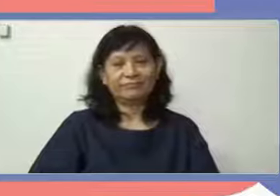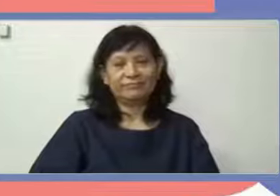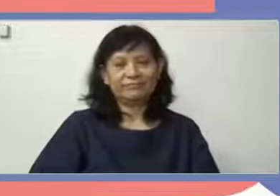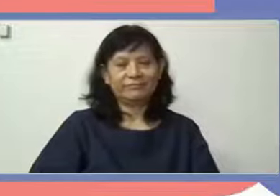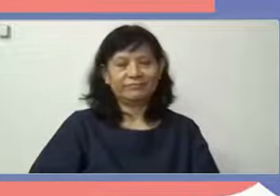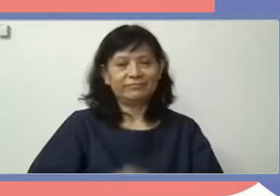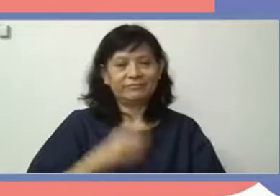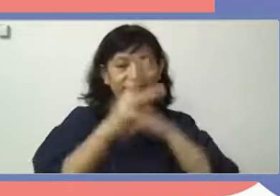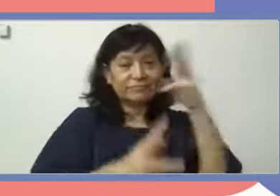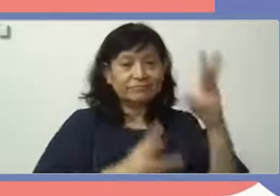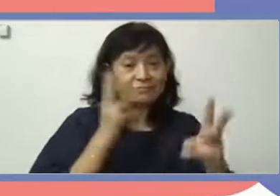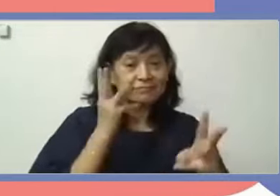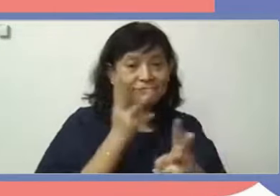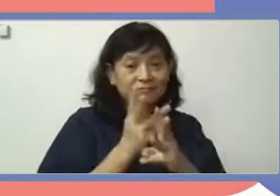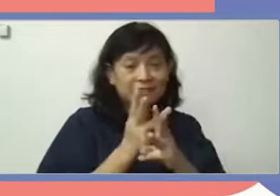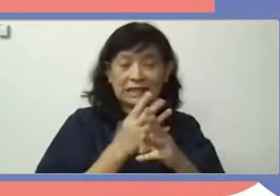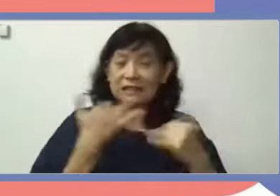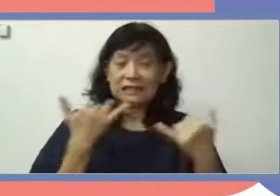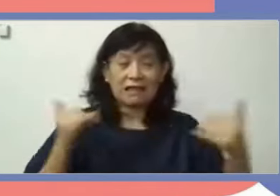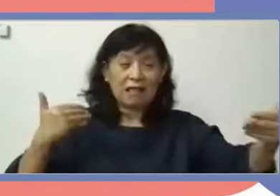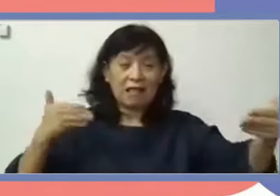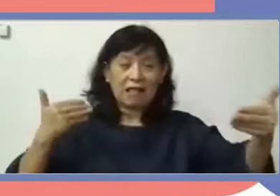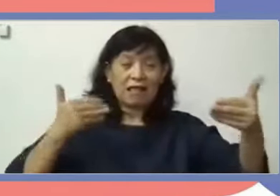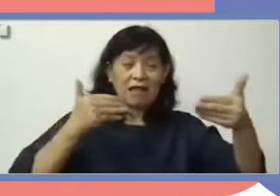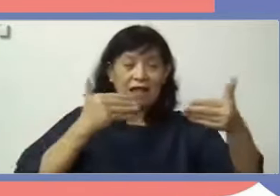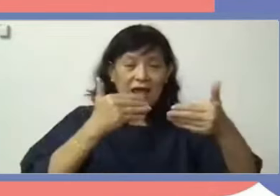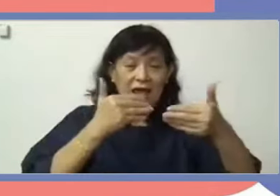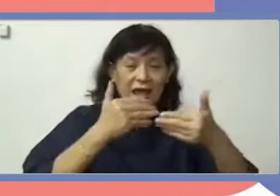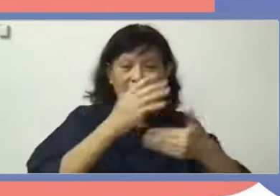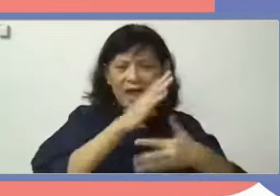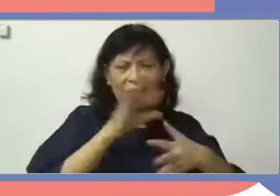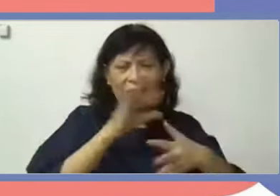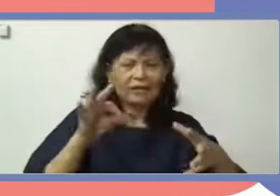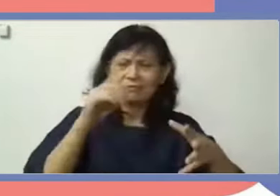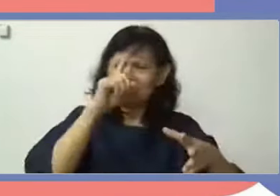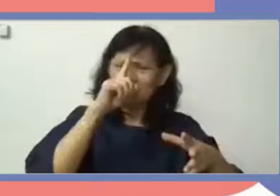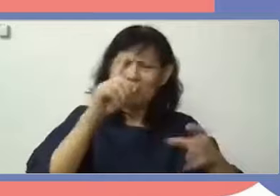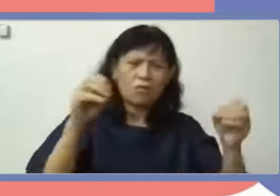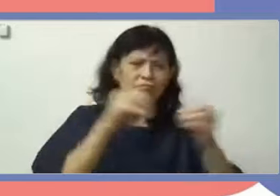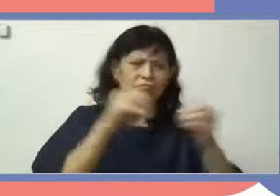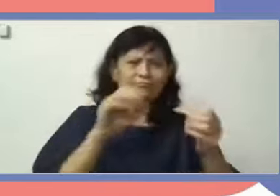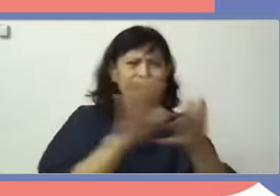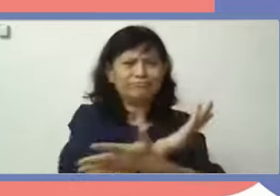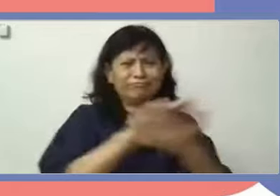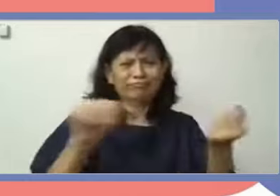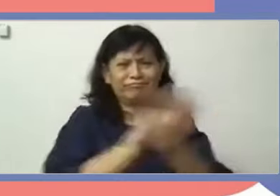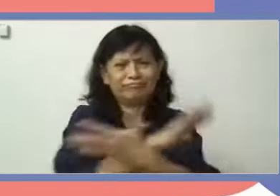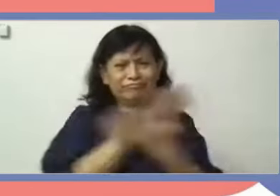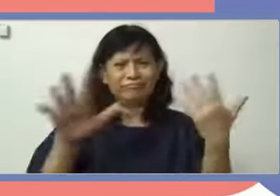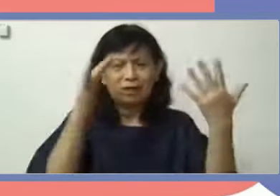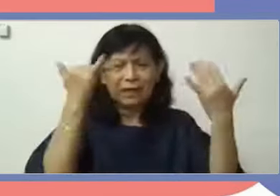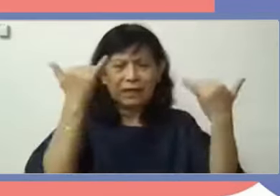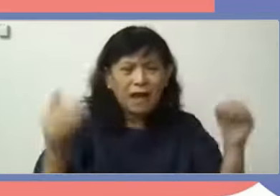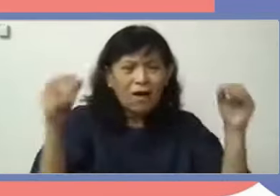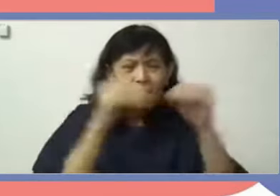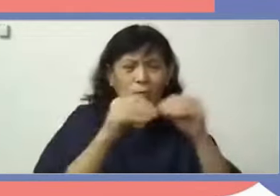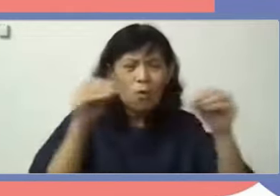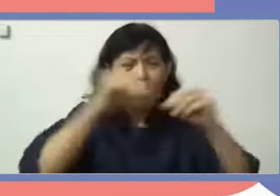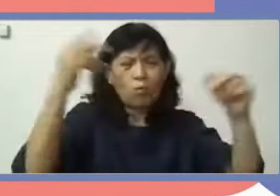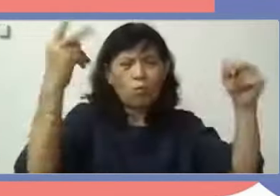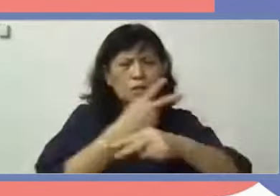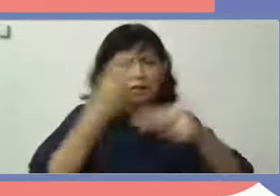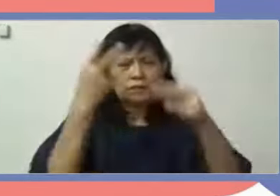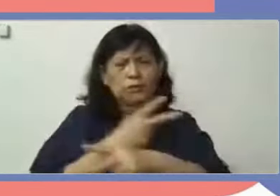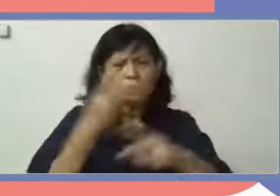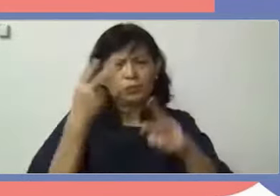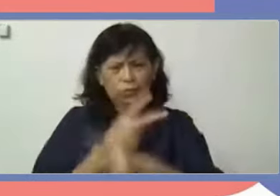The world is at its breaking point, and the ever-impeding horrors of climate change is now, more than ever, becoming